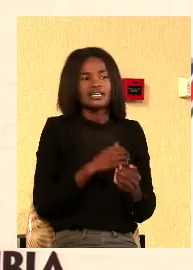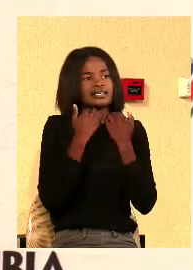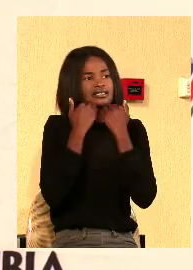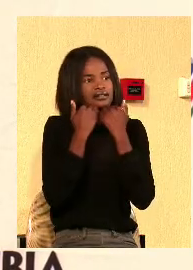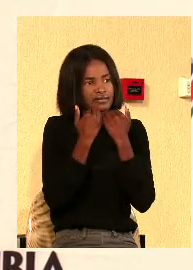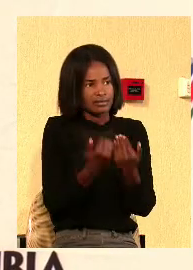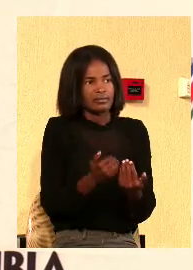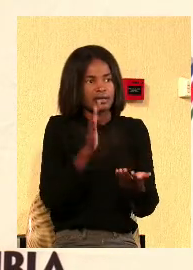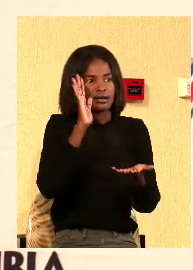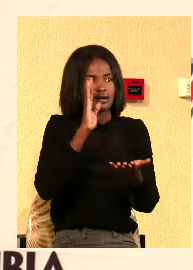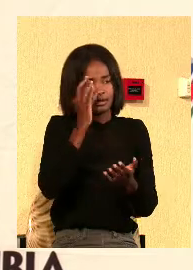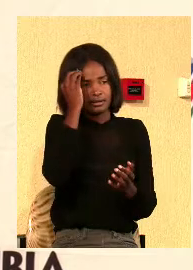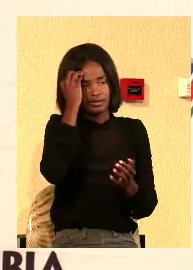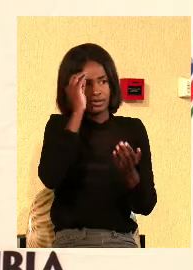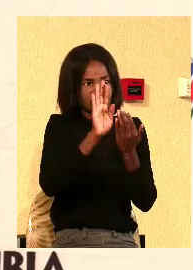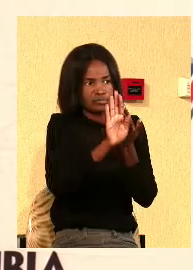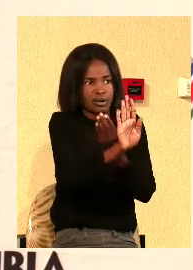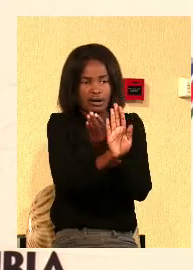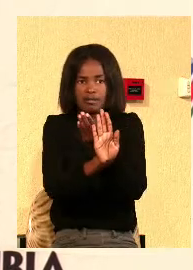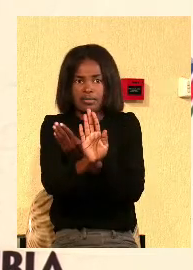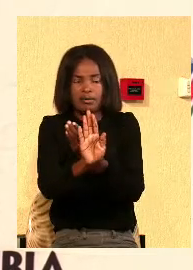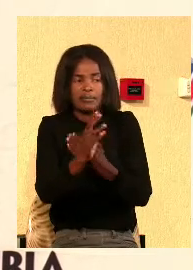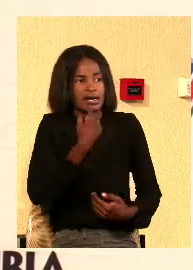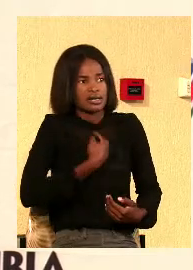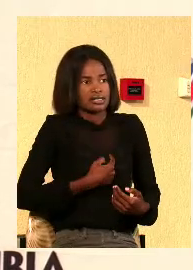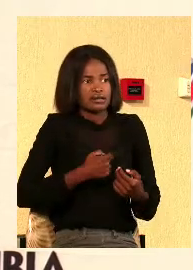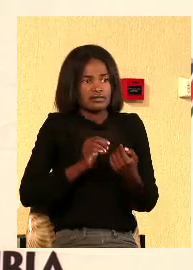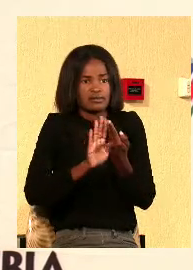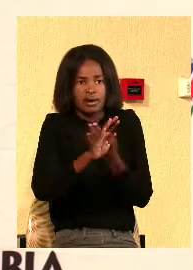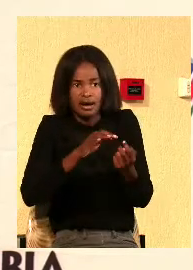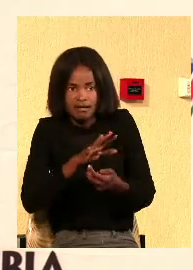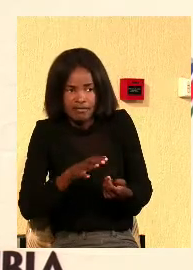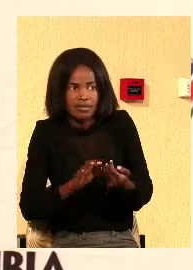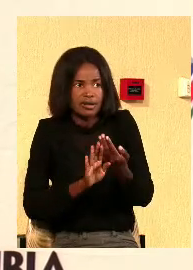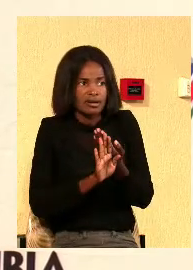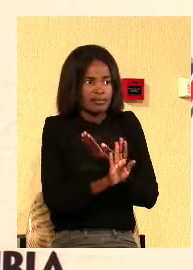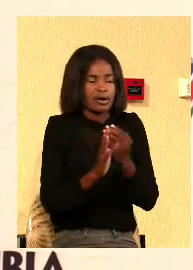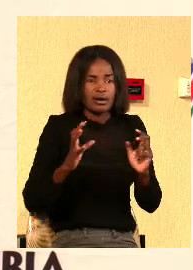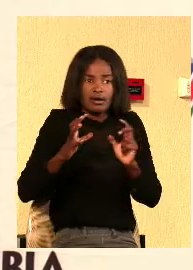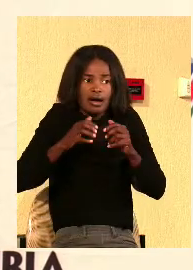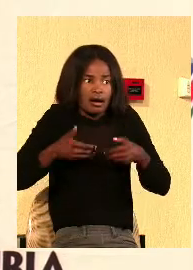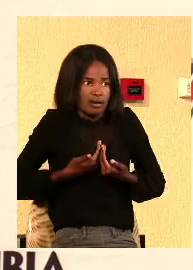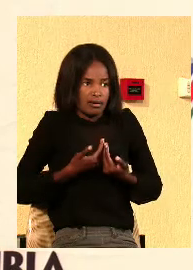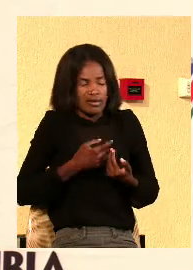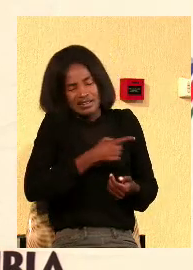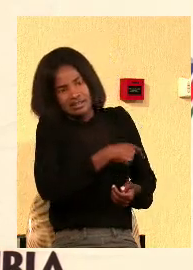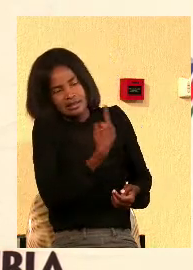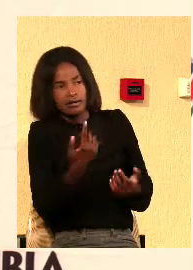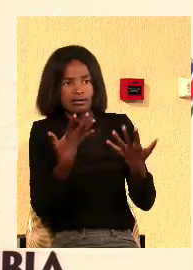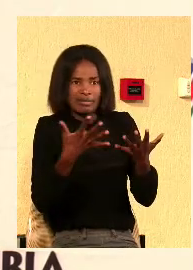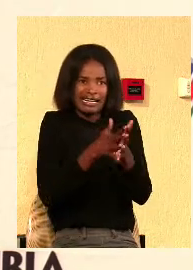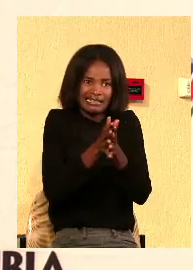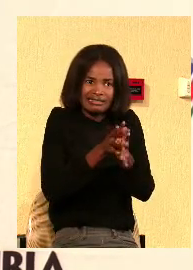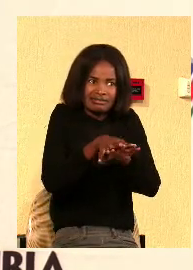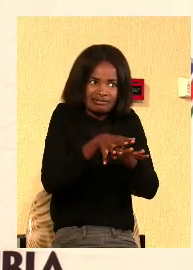but of course let's equip the people, the communities with necessary information of hand washing, regular hand